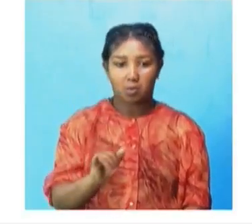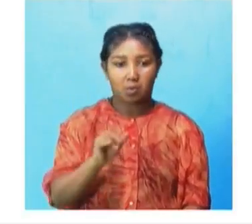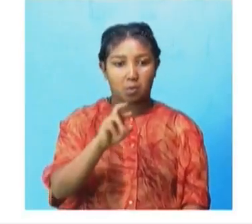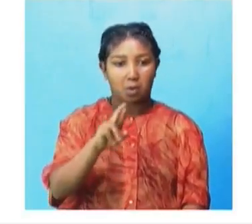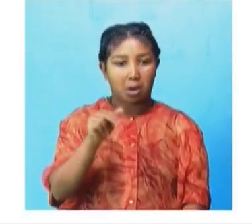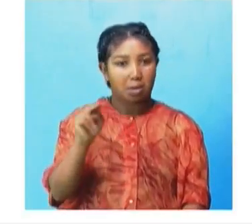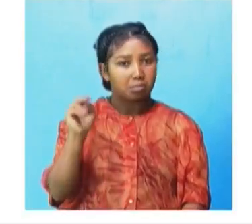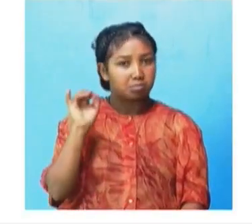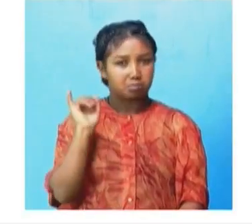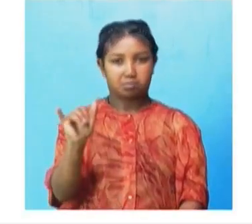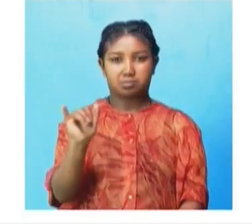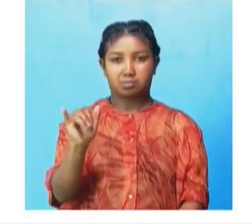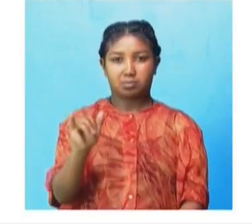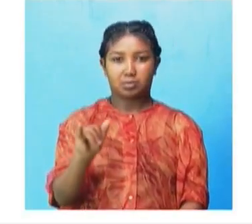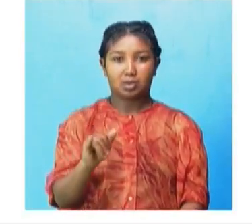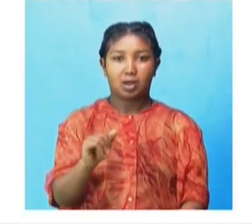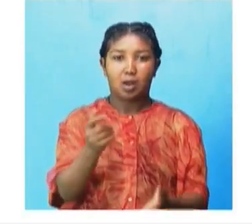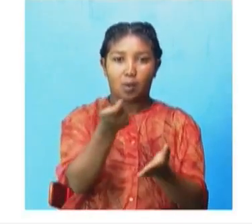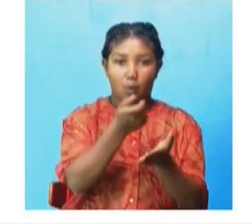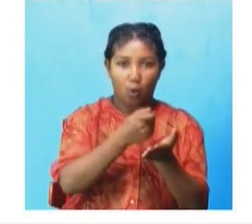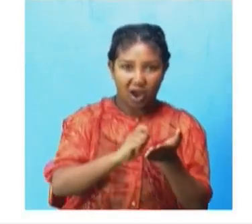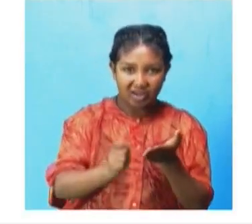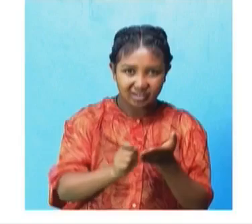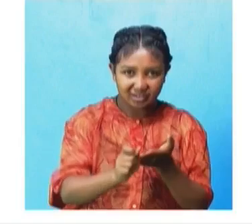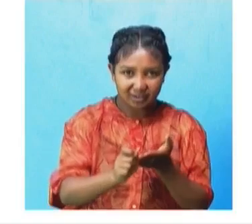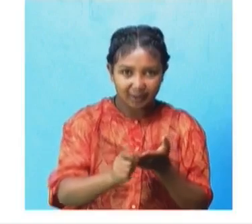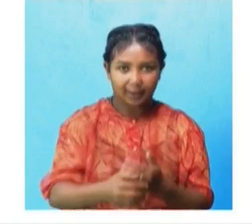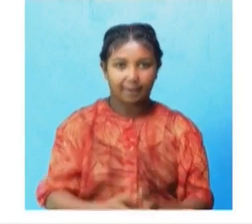Let us add one more. Write.